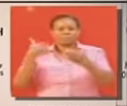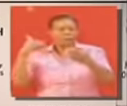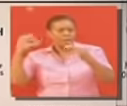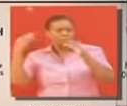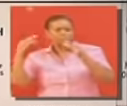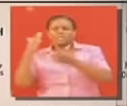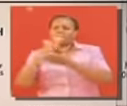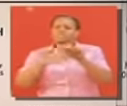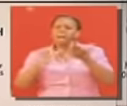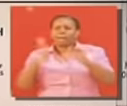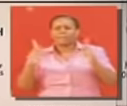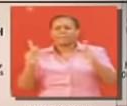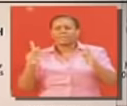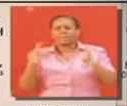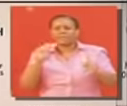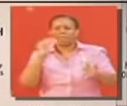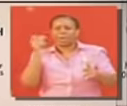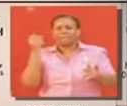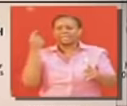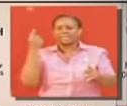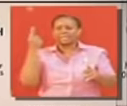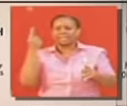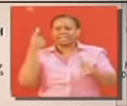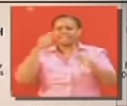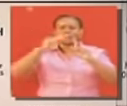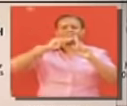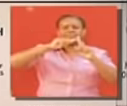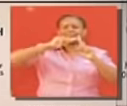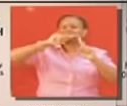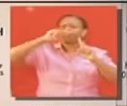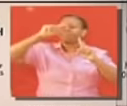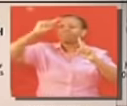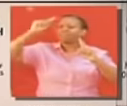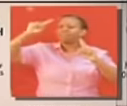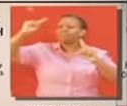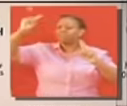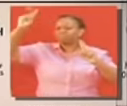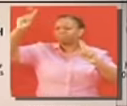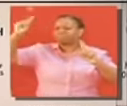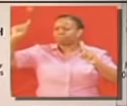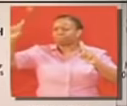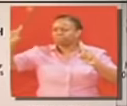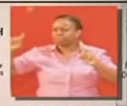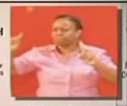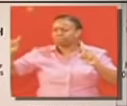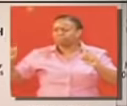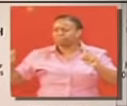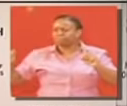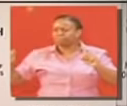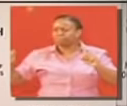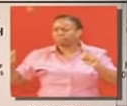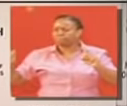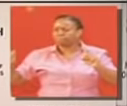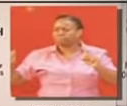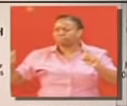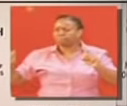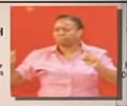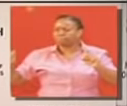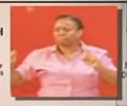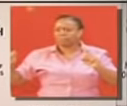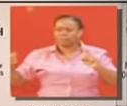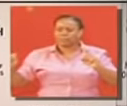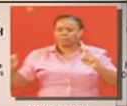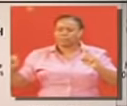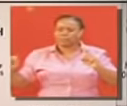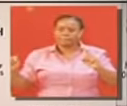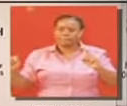So this data scientist from Ulytics, I think, is not seeing 1,200 cases. And I just wanted you to